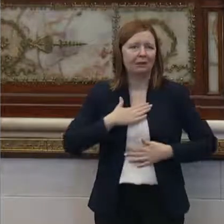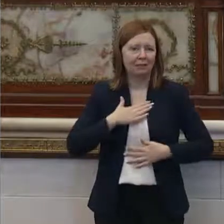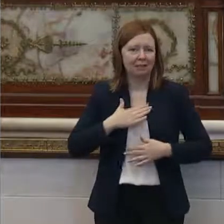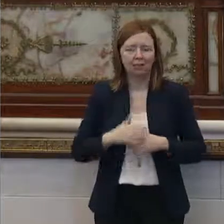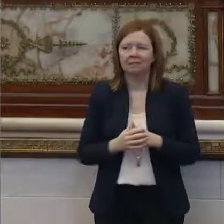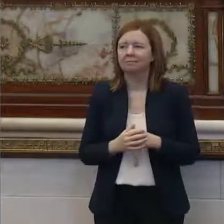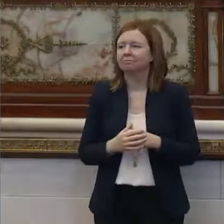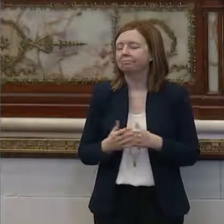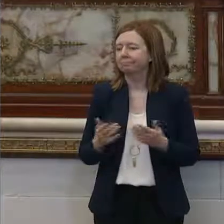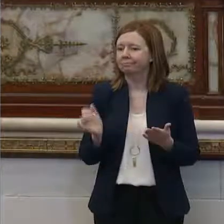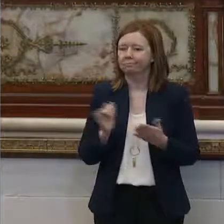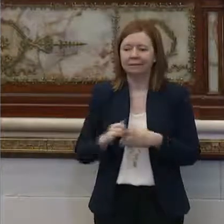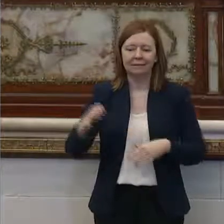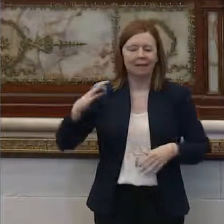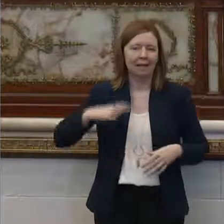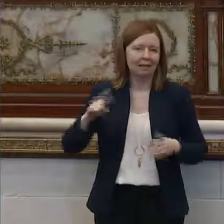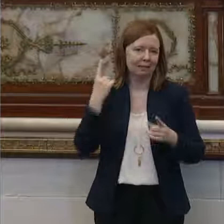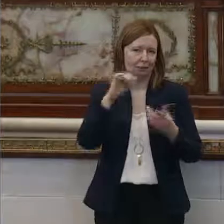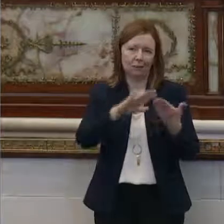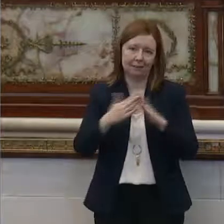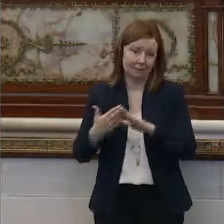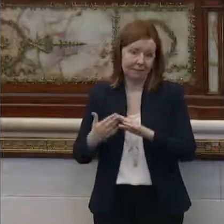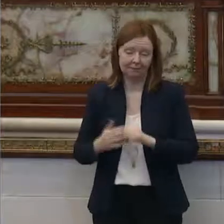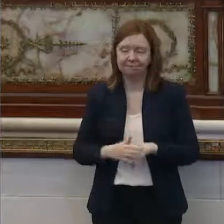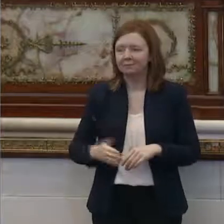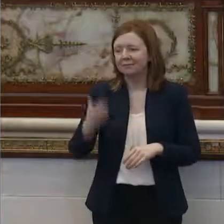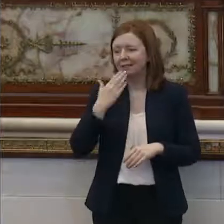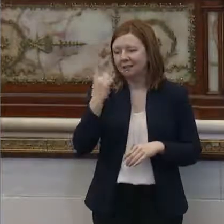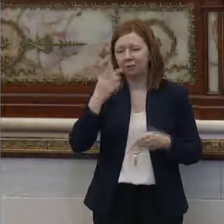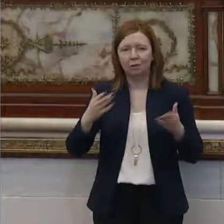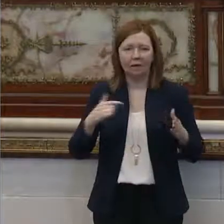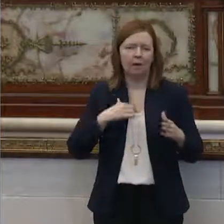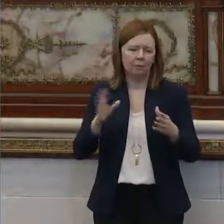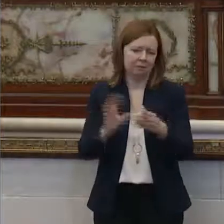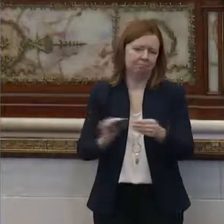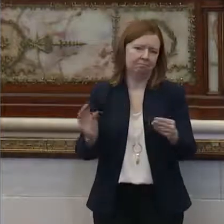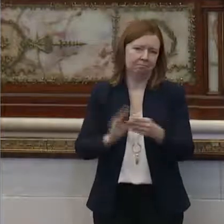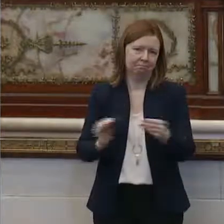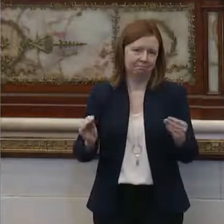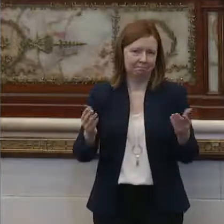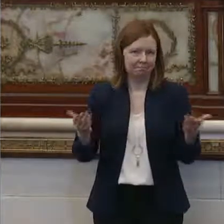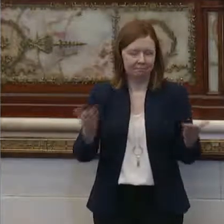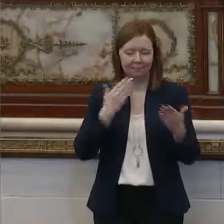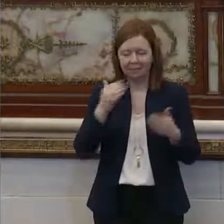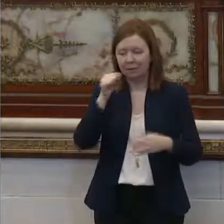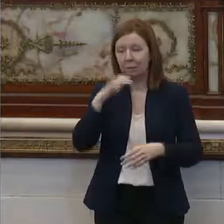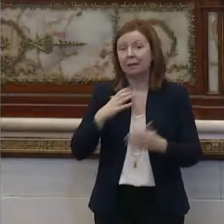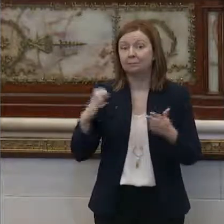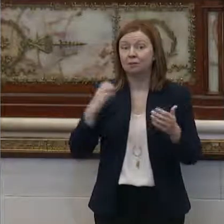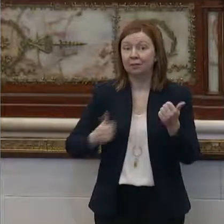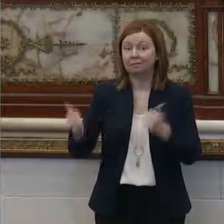an asset to our city. And thank you for allowing me to say what I had to say, Madam Chair.